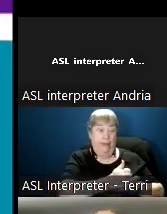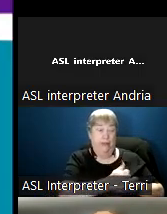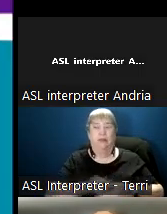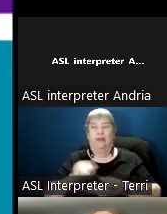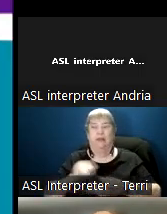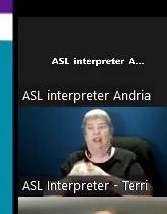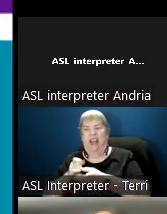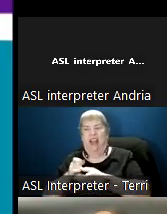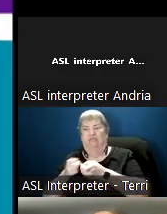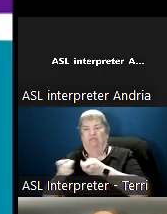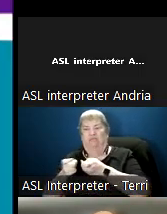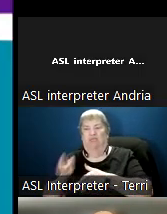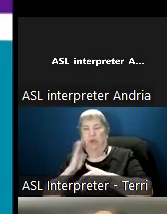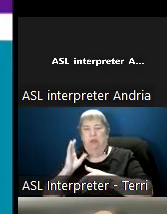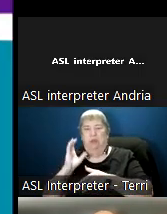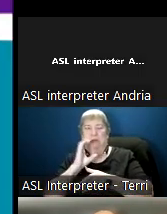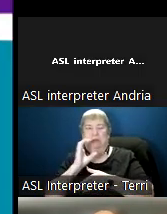Next slide, please.